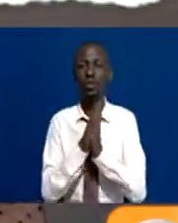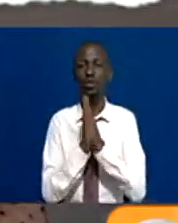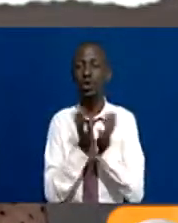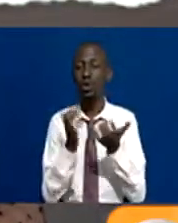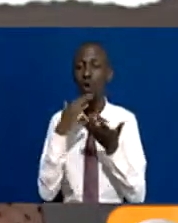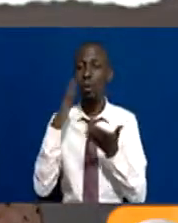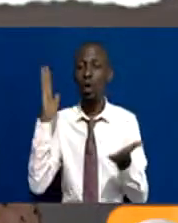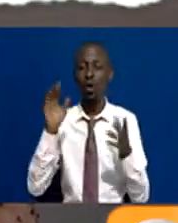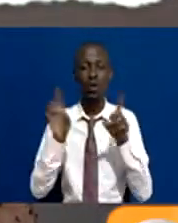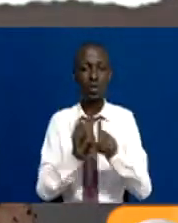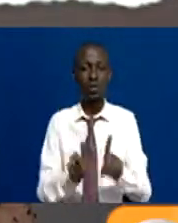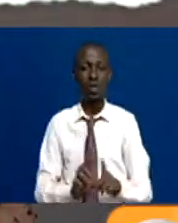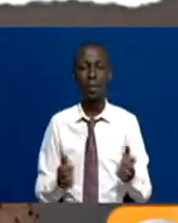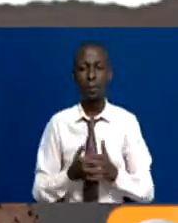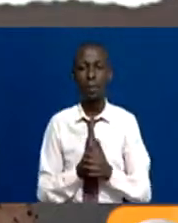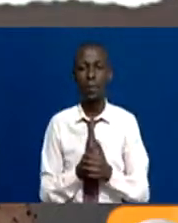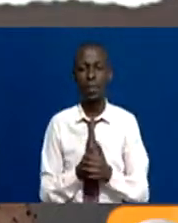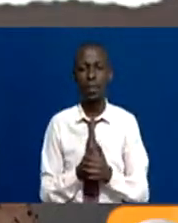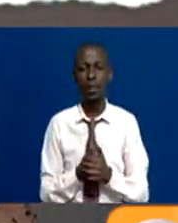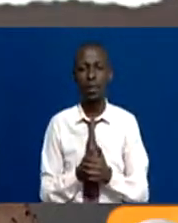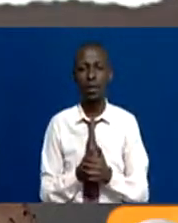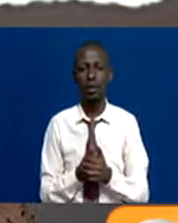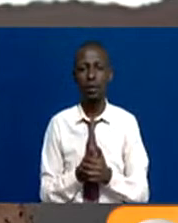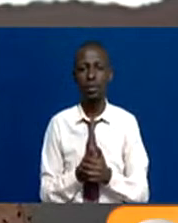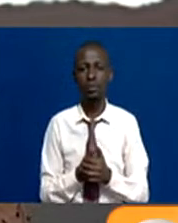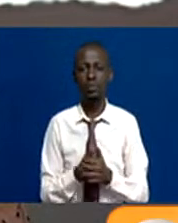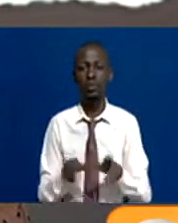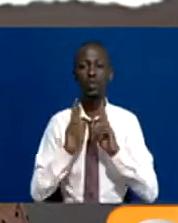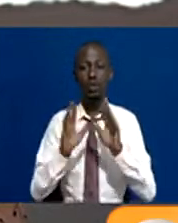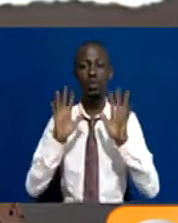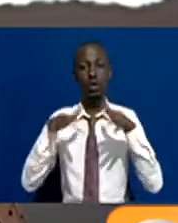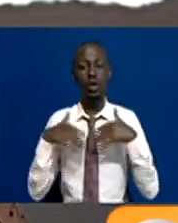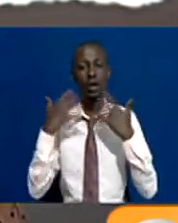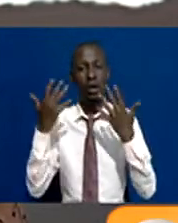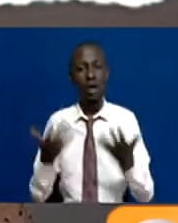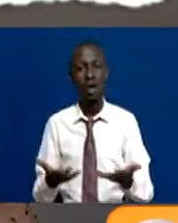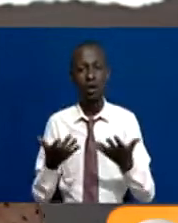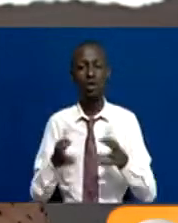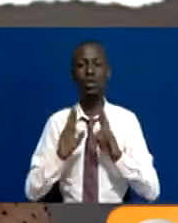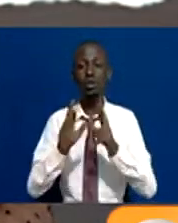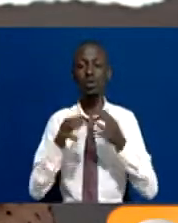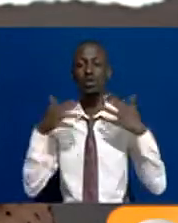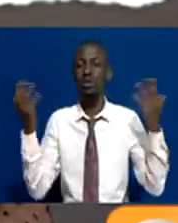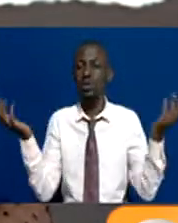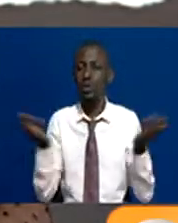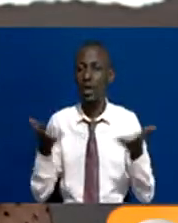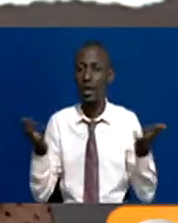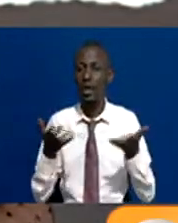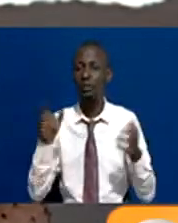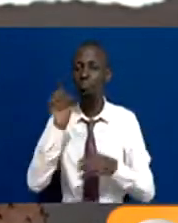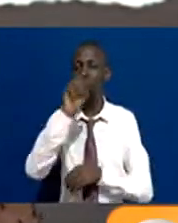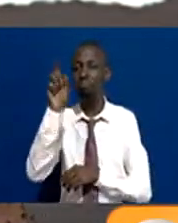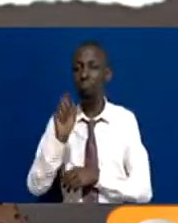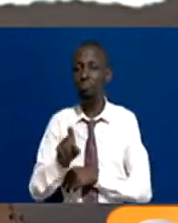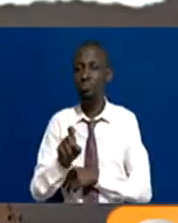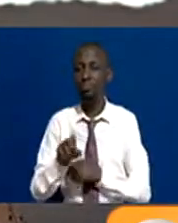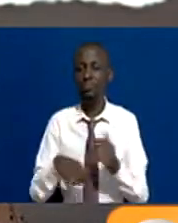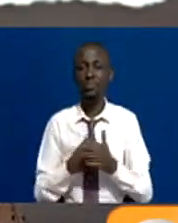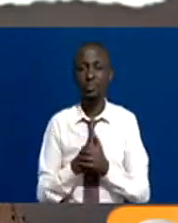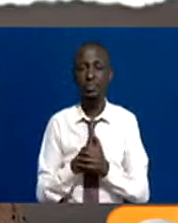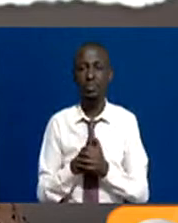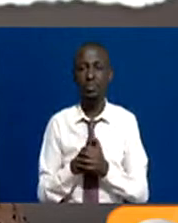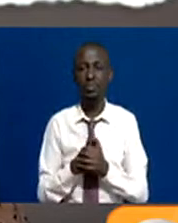this. As for how do we report and where do we report? So reporting should